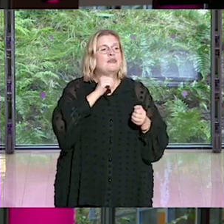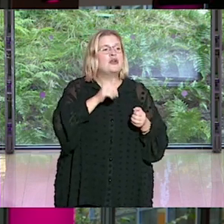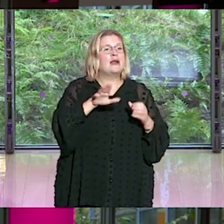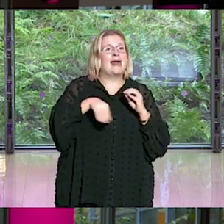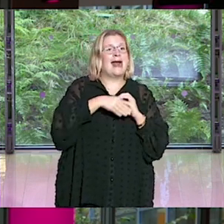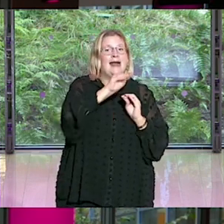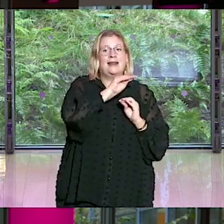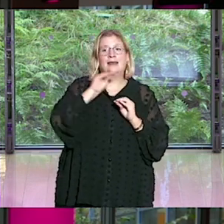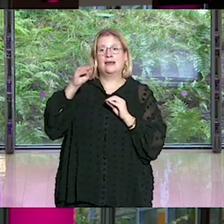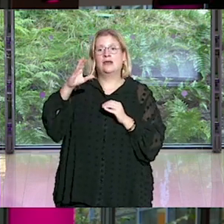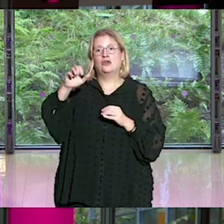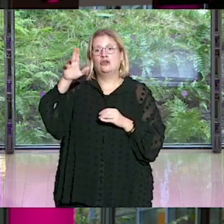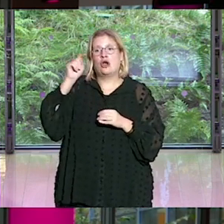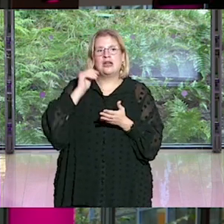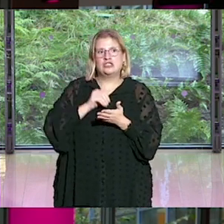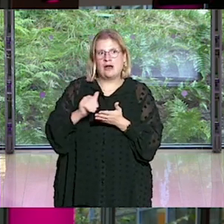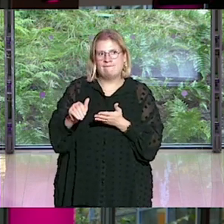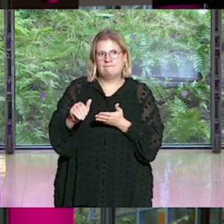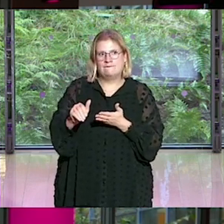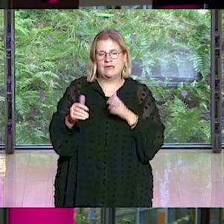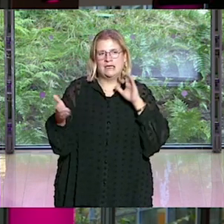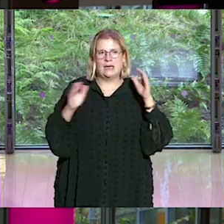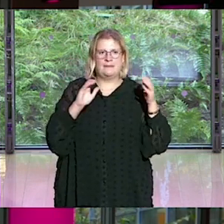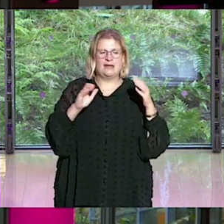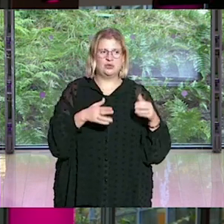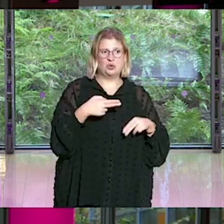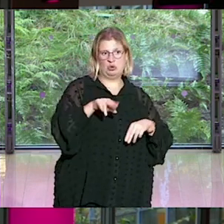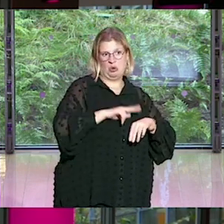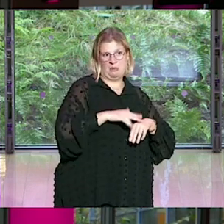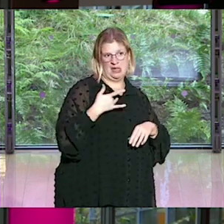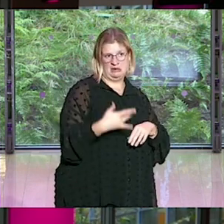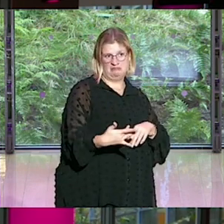cart as often as they would normally.